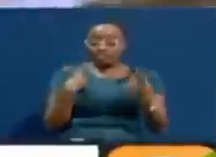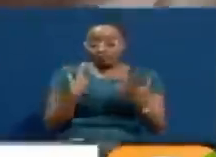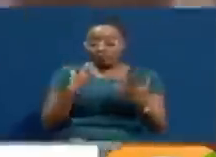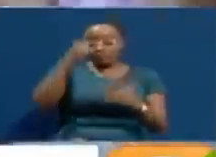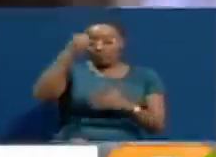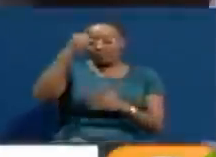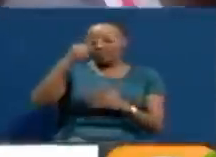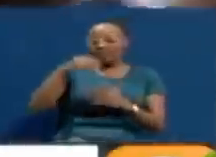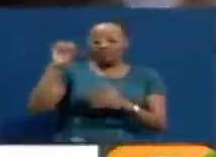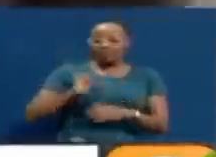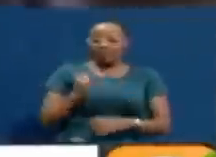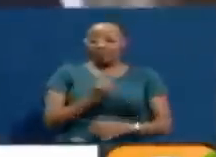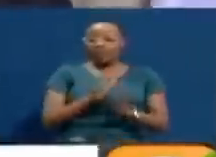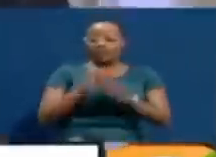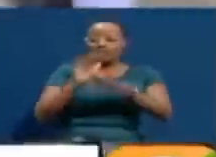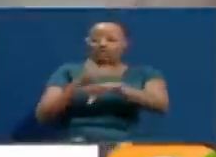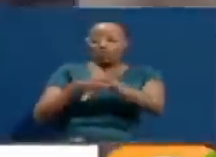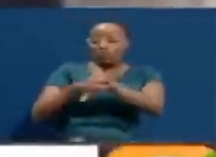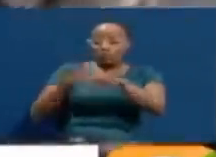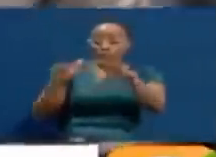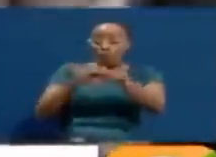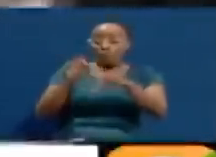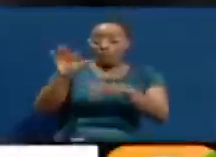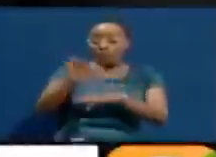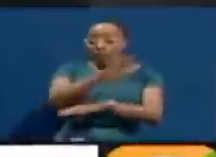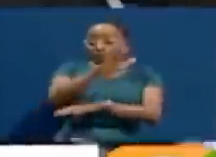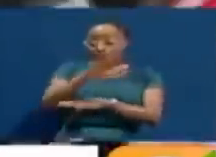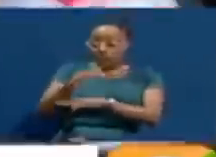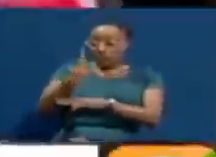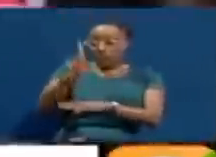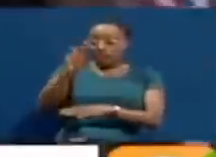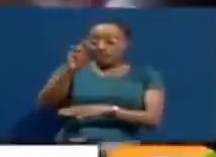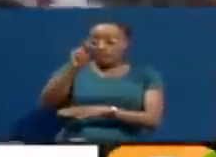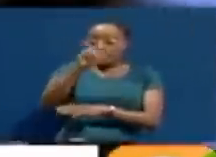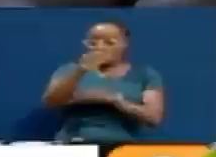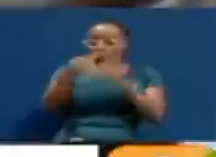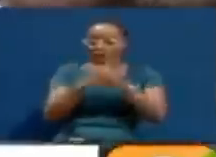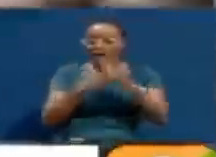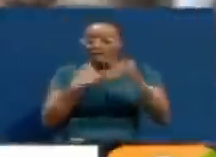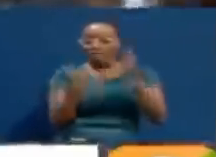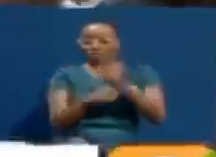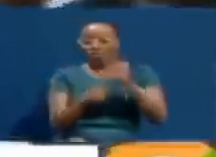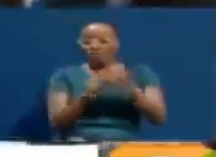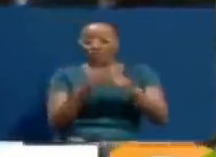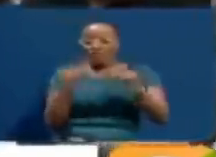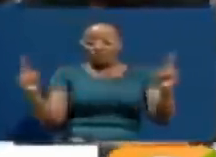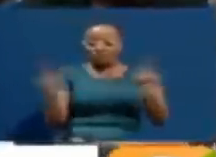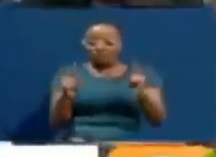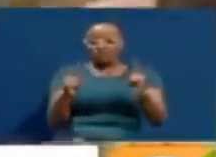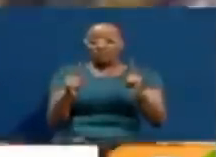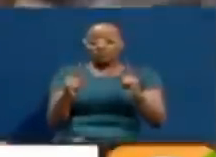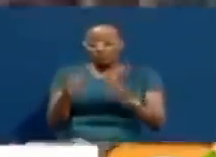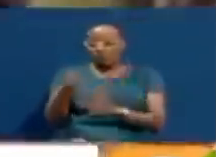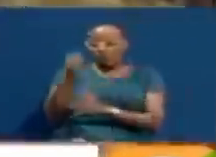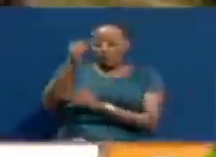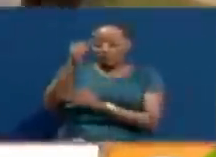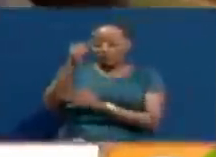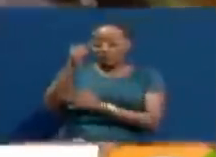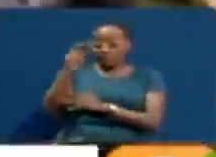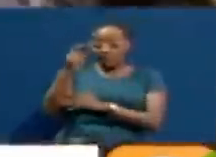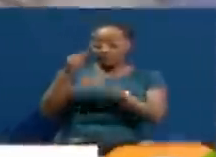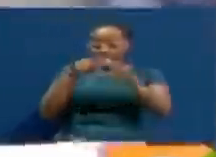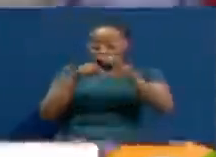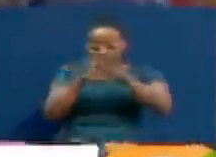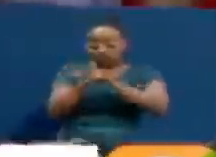Cheruiyot, and Kikuyu Member of Parliament Kimani Ichung'wah. Causing a stir, the meeting was temporarily halted. But their first attempt to get